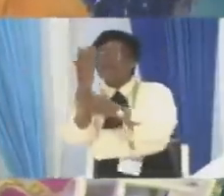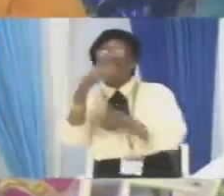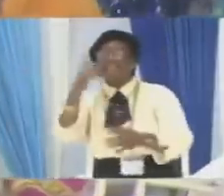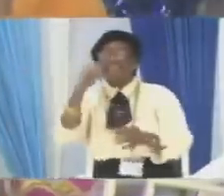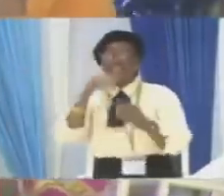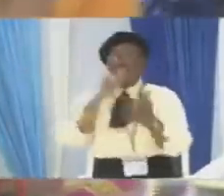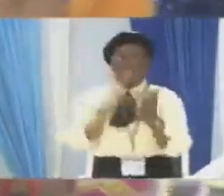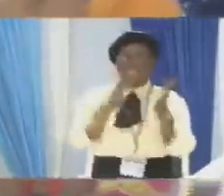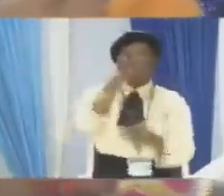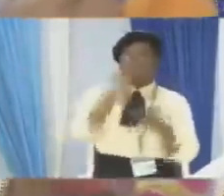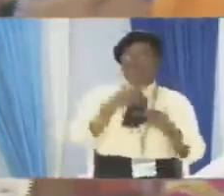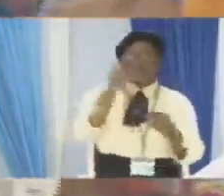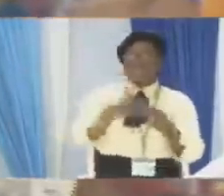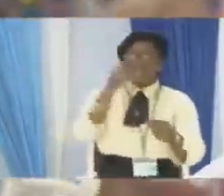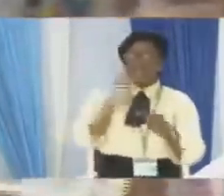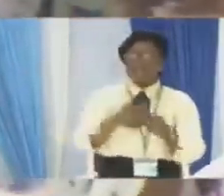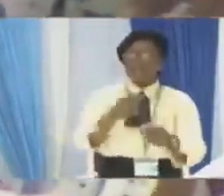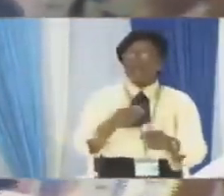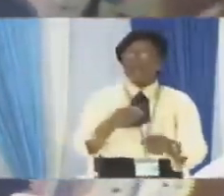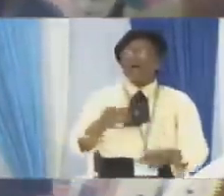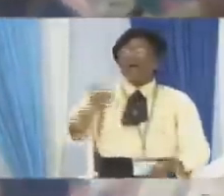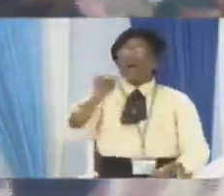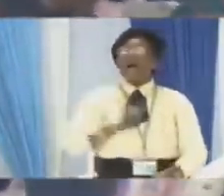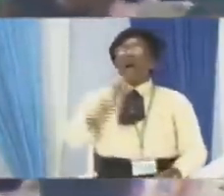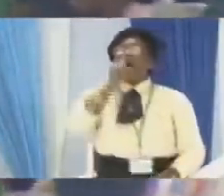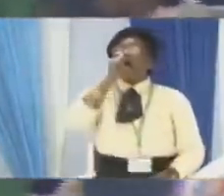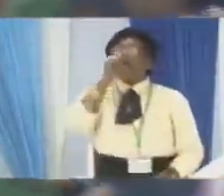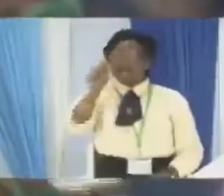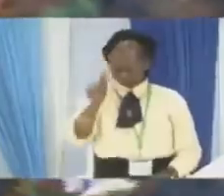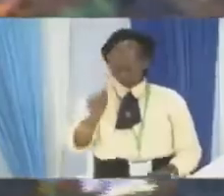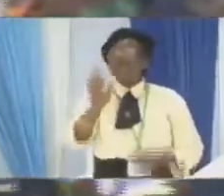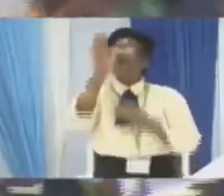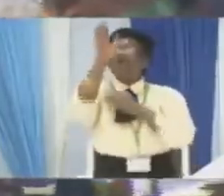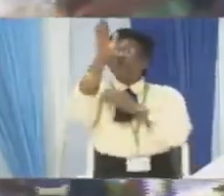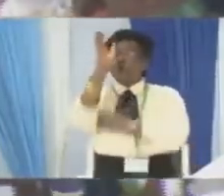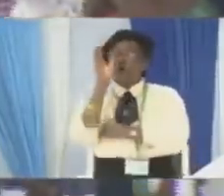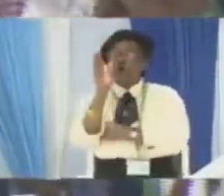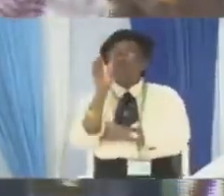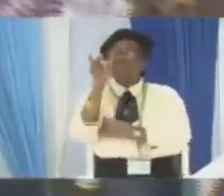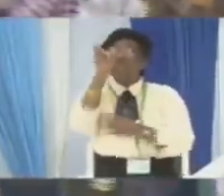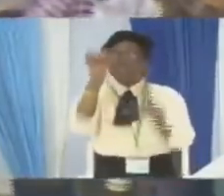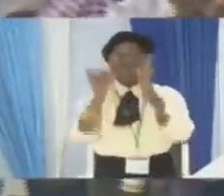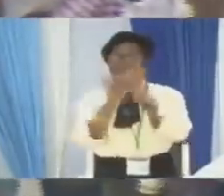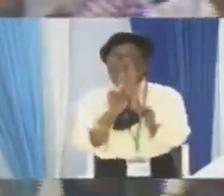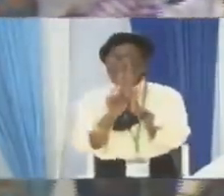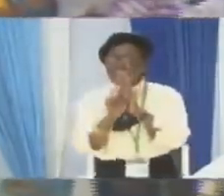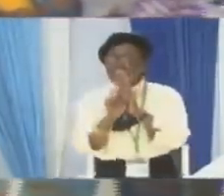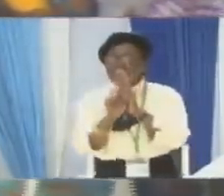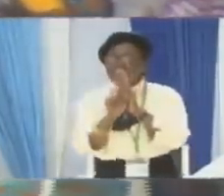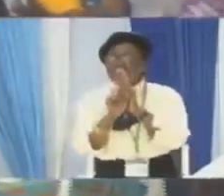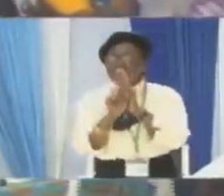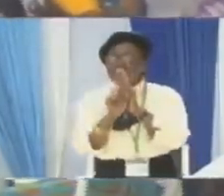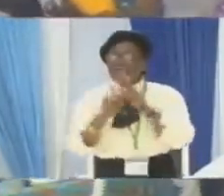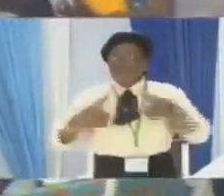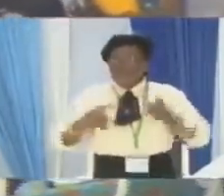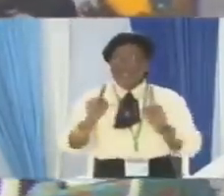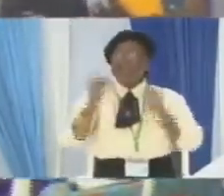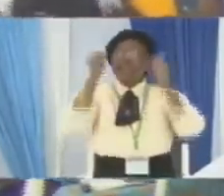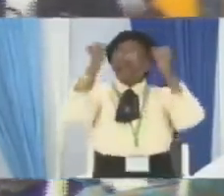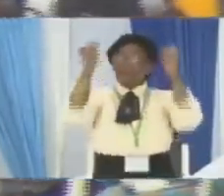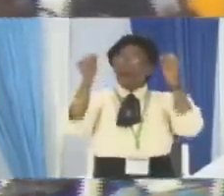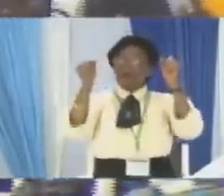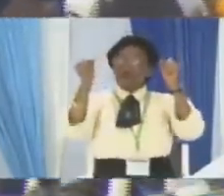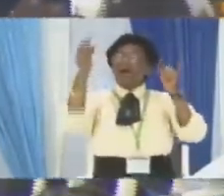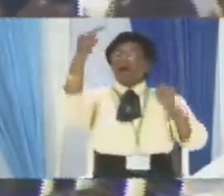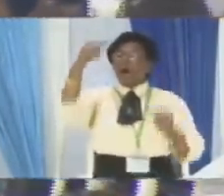Jesus, say, I am God's image. Let the power of the first